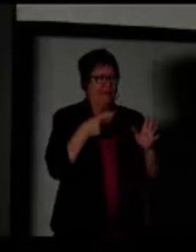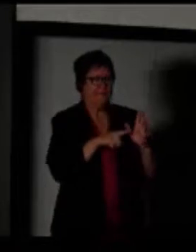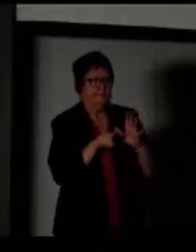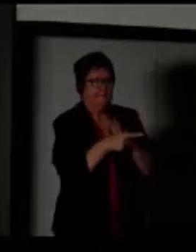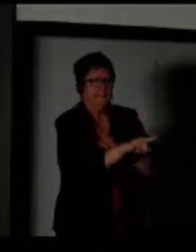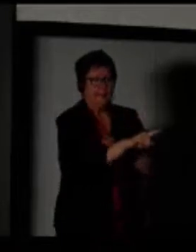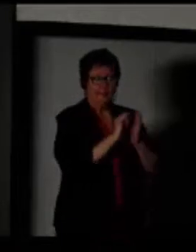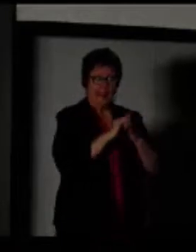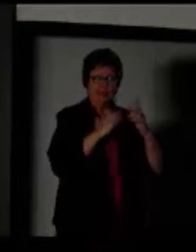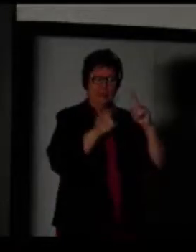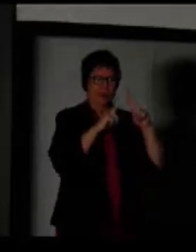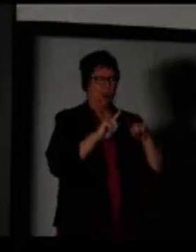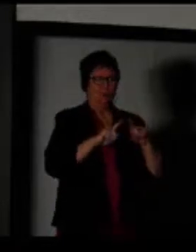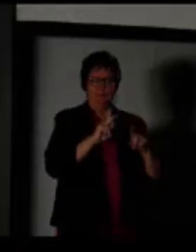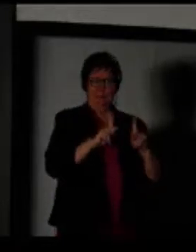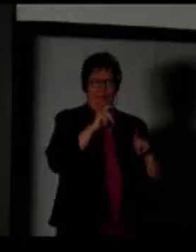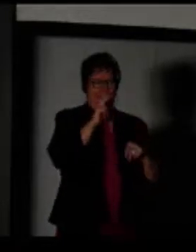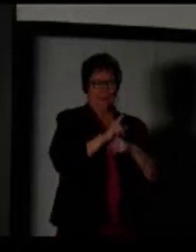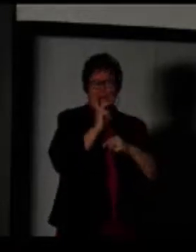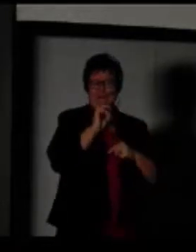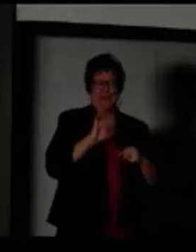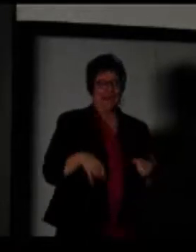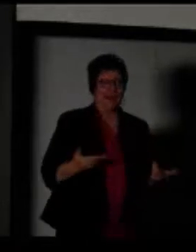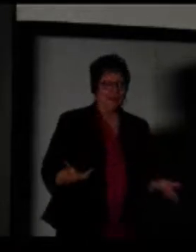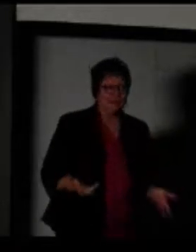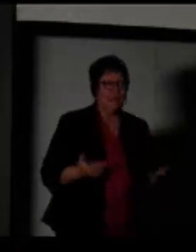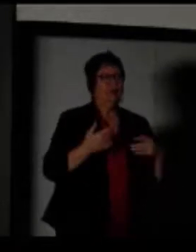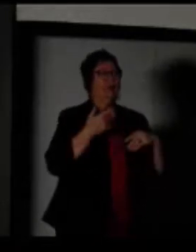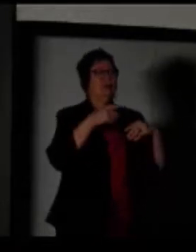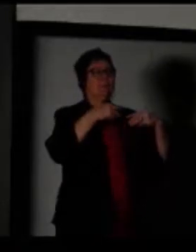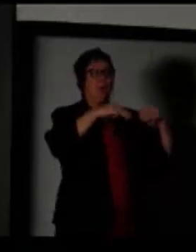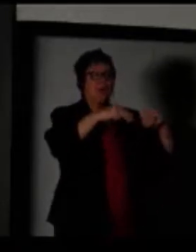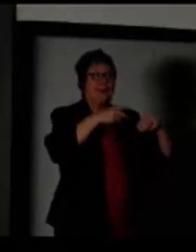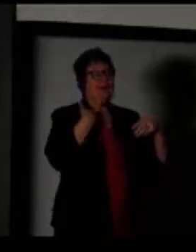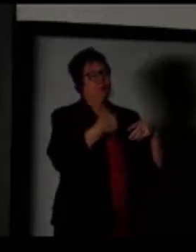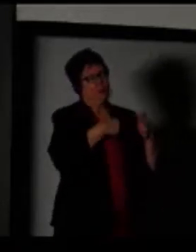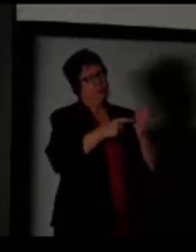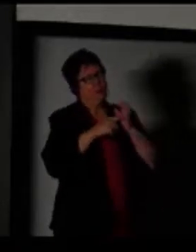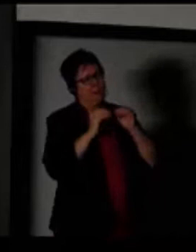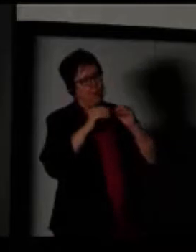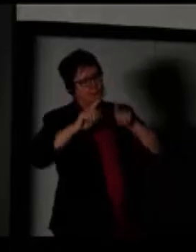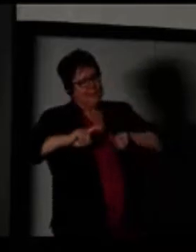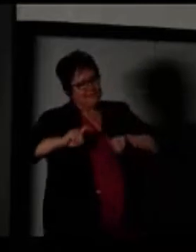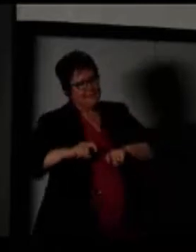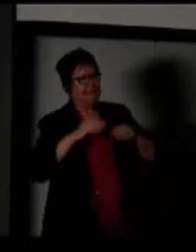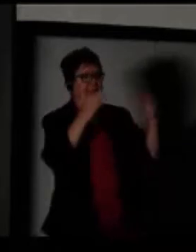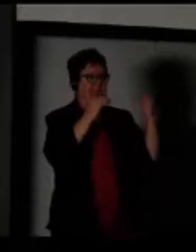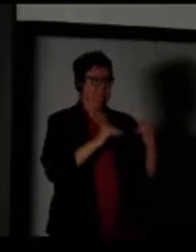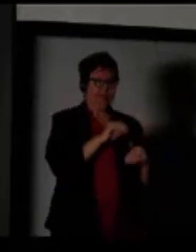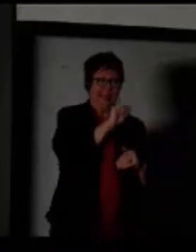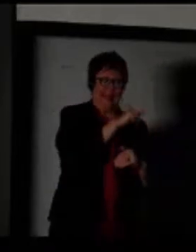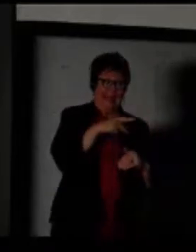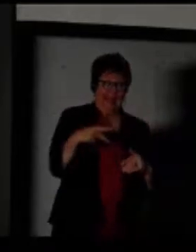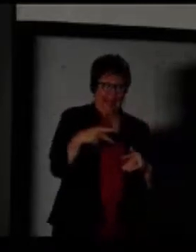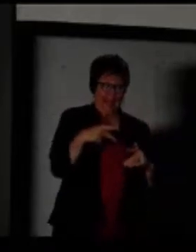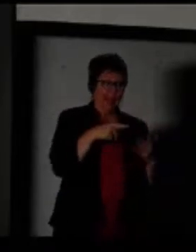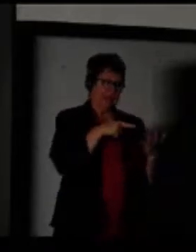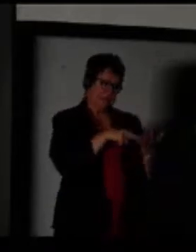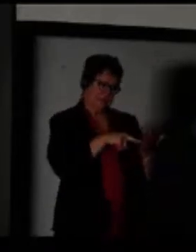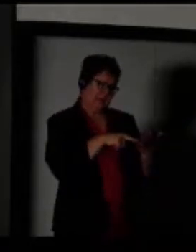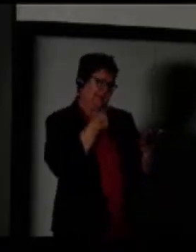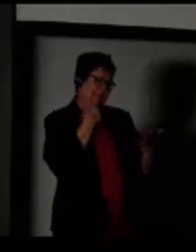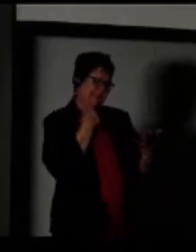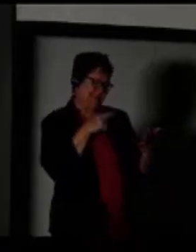beginning. Marketing strategies require more testing and iteration, and then the app feature sets merits for finding in order